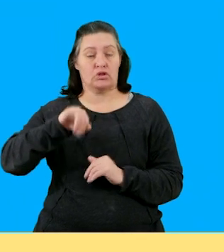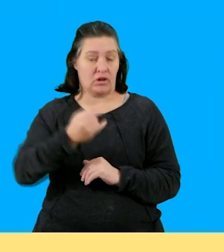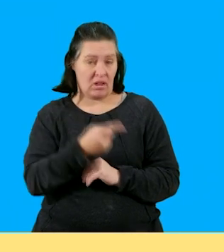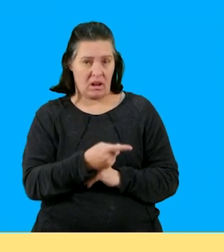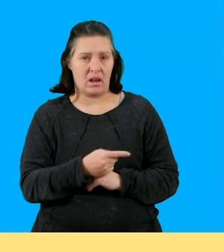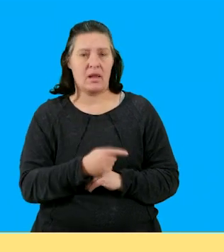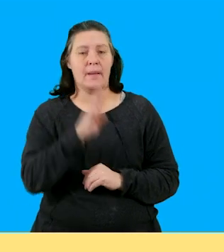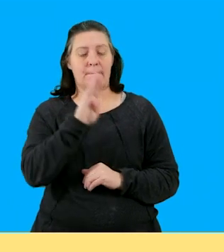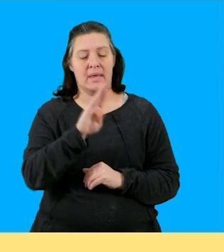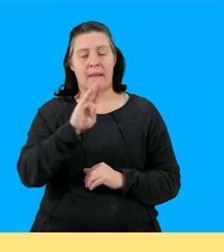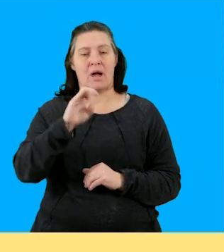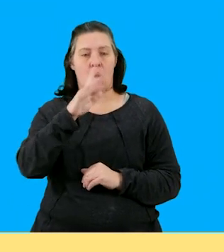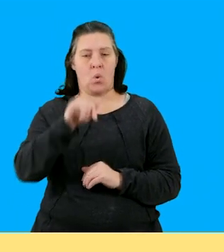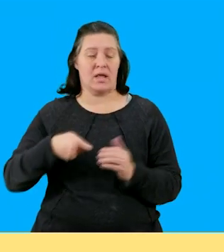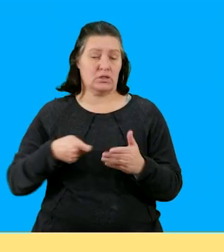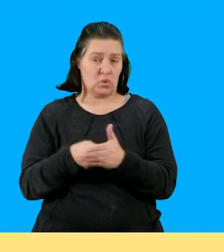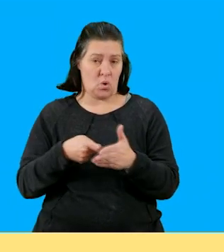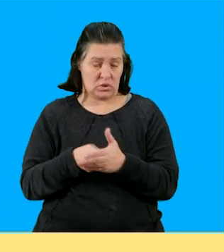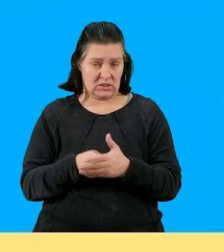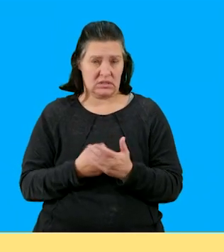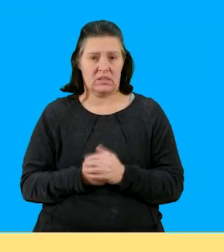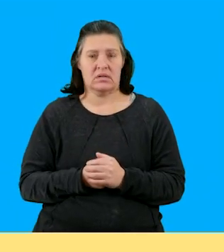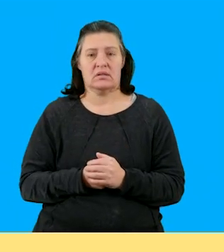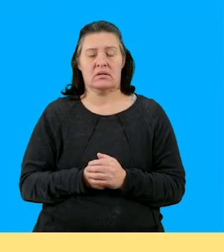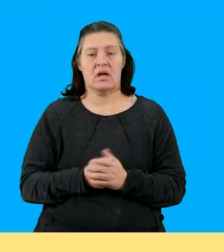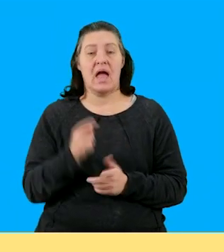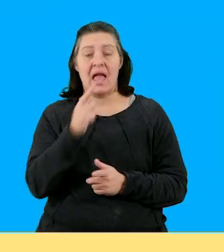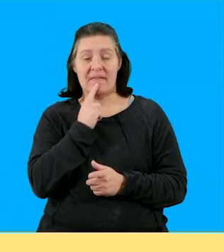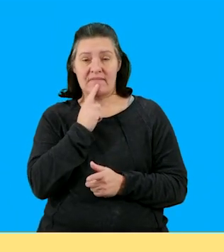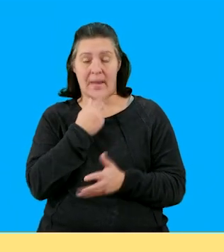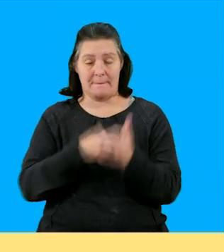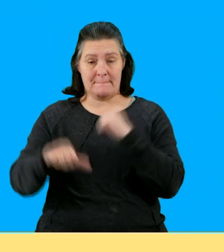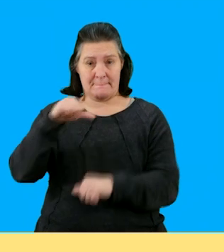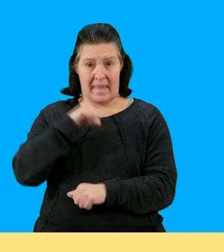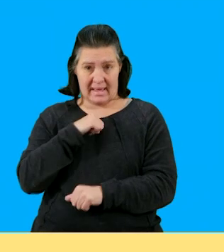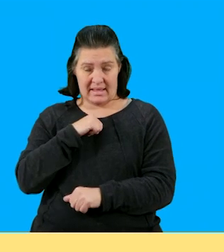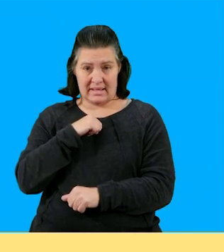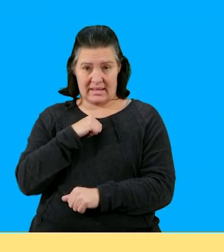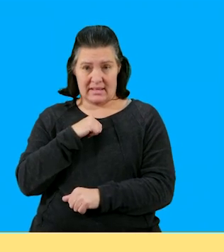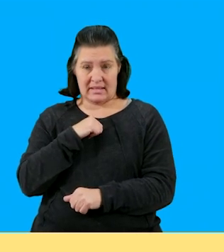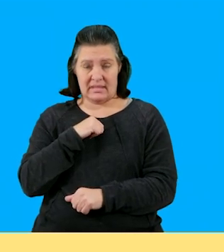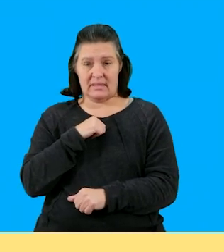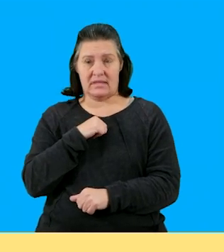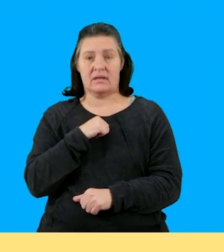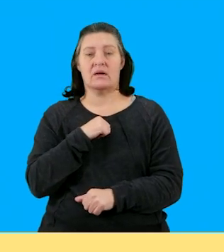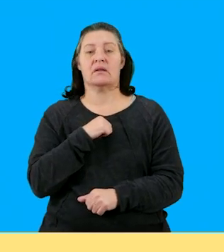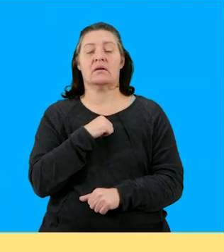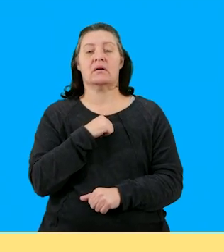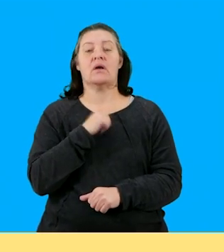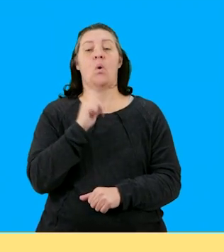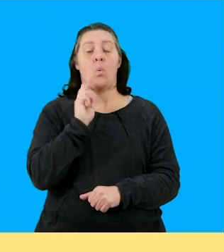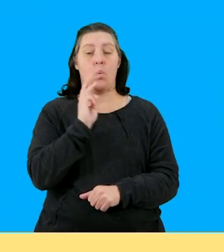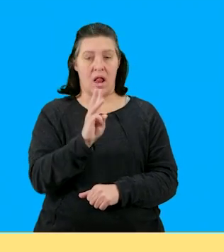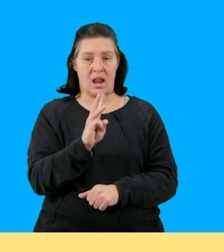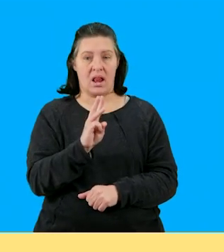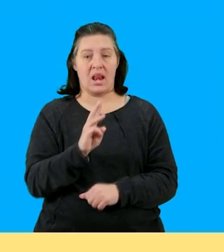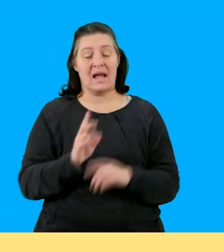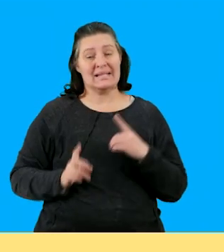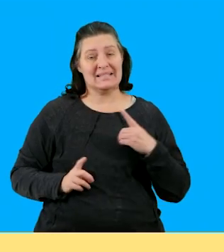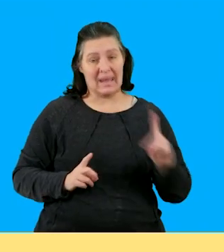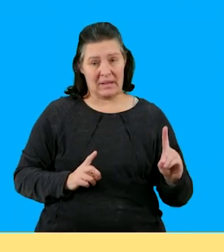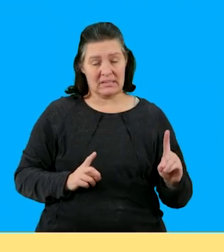remember the difference between the two. With a deficit, the physical stock count has to be less than the books